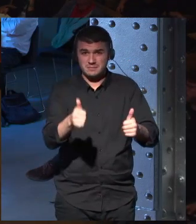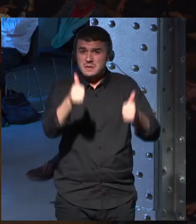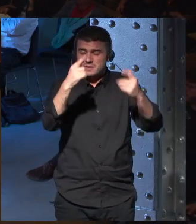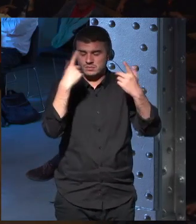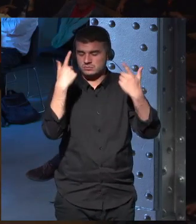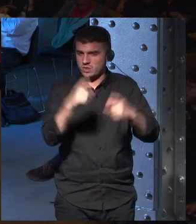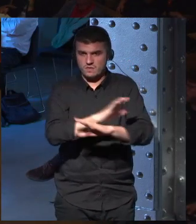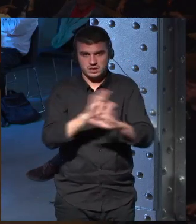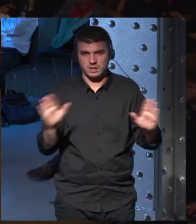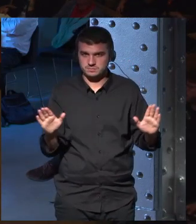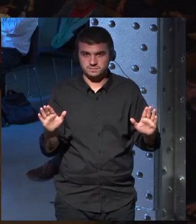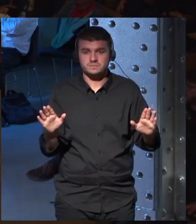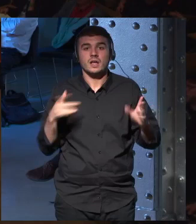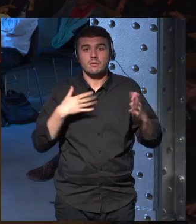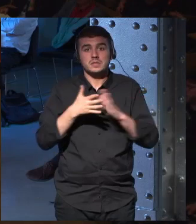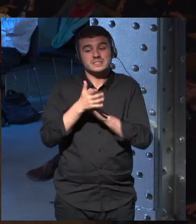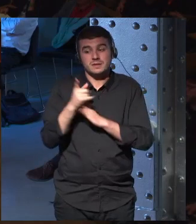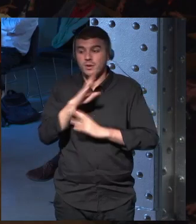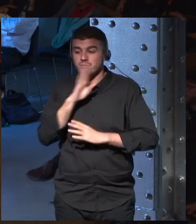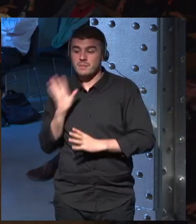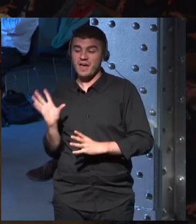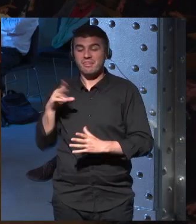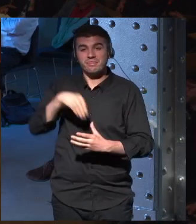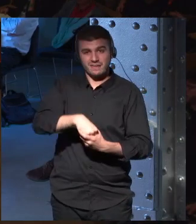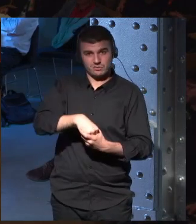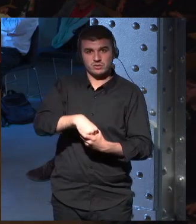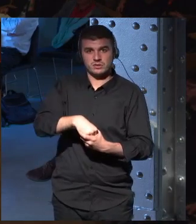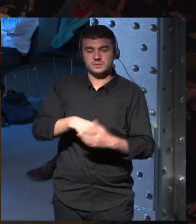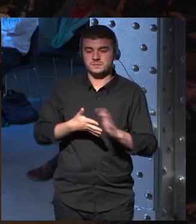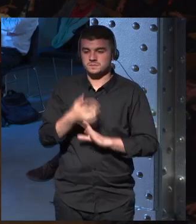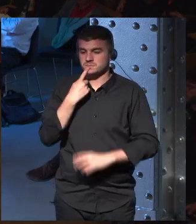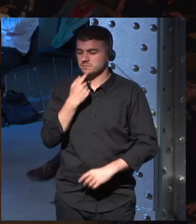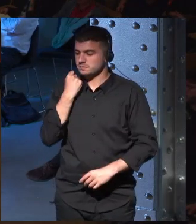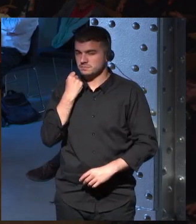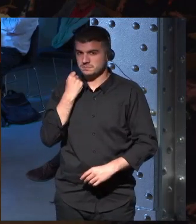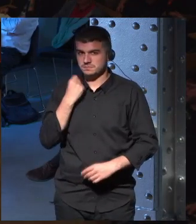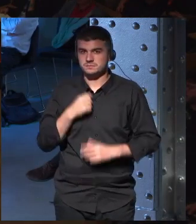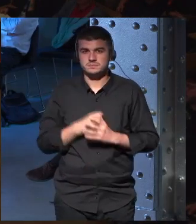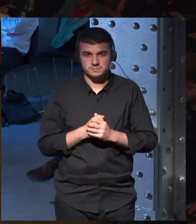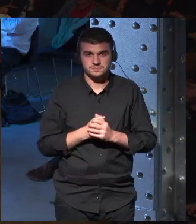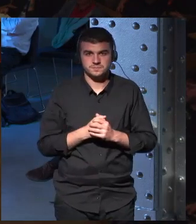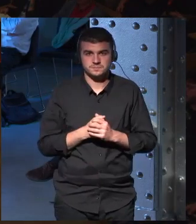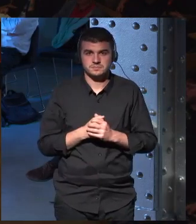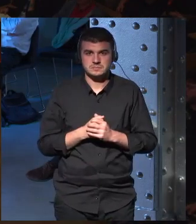más. Pero, como está involucrada la madre, no dice nada.